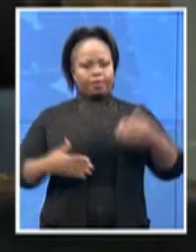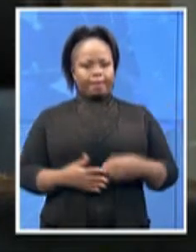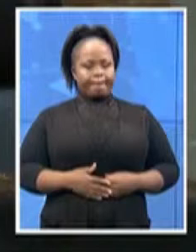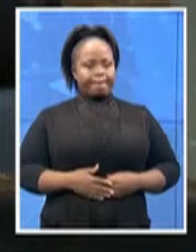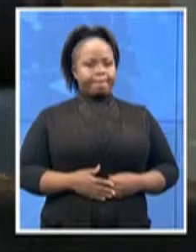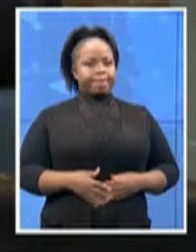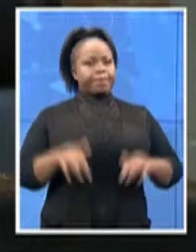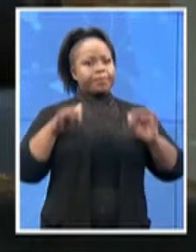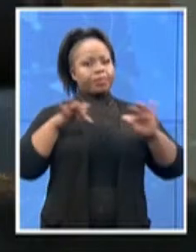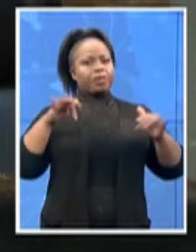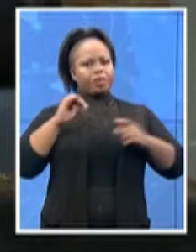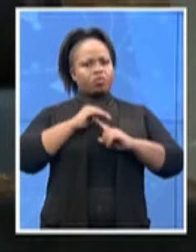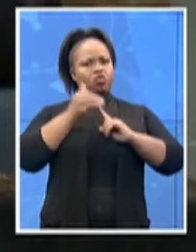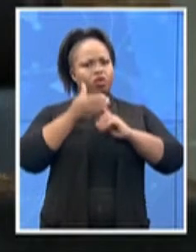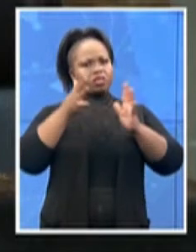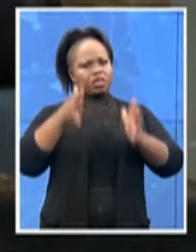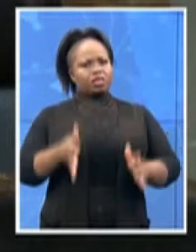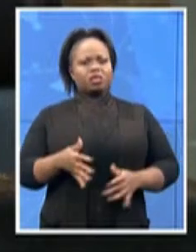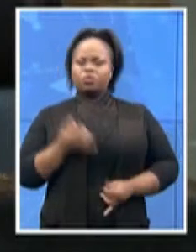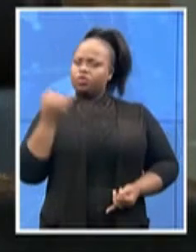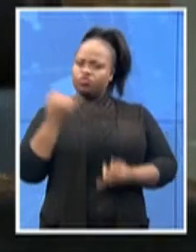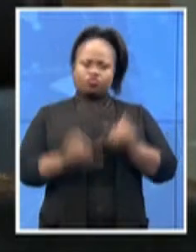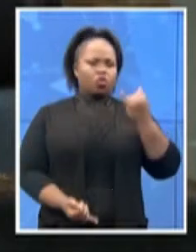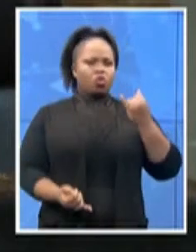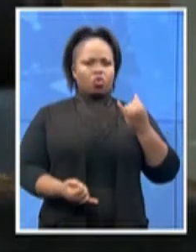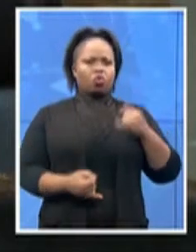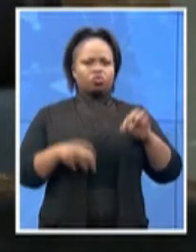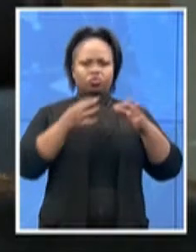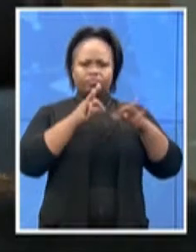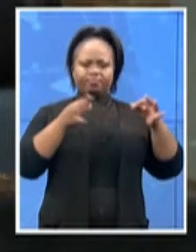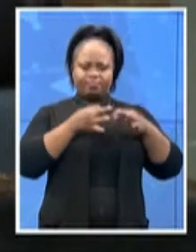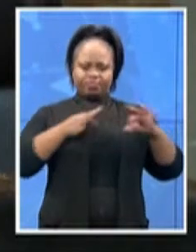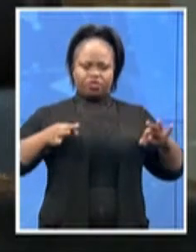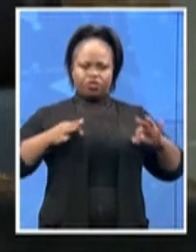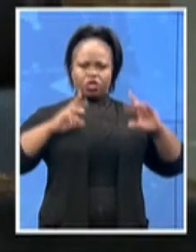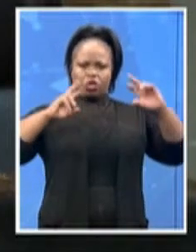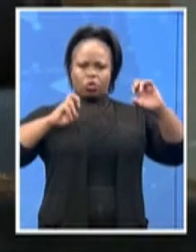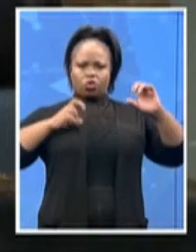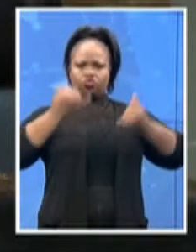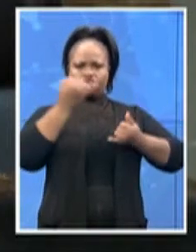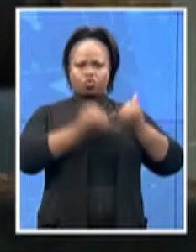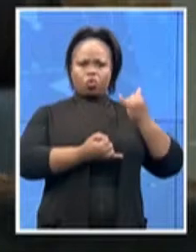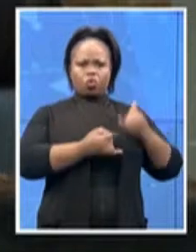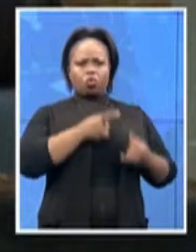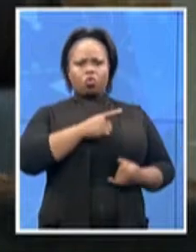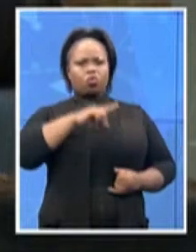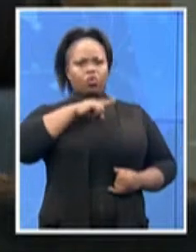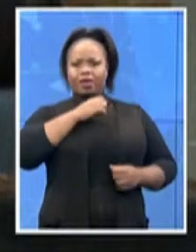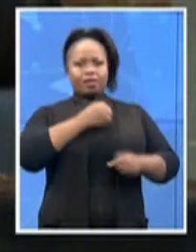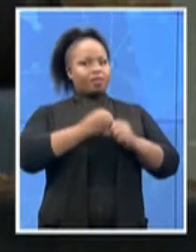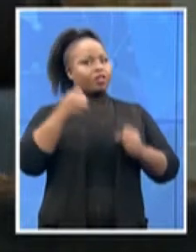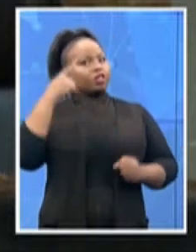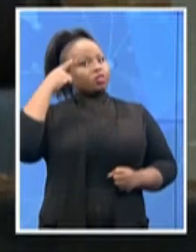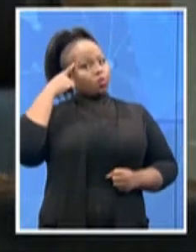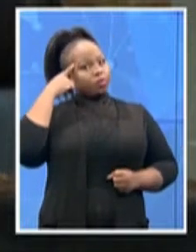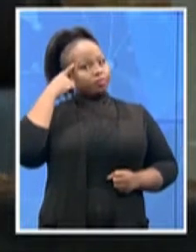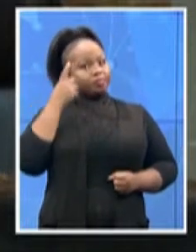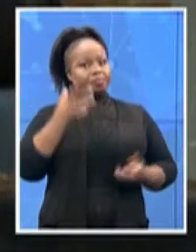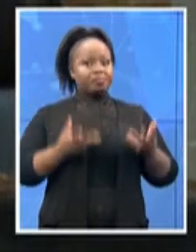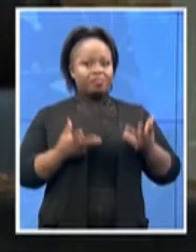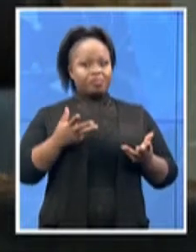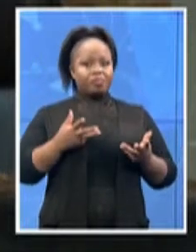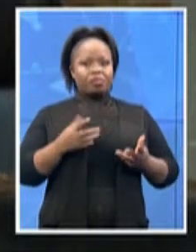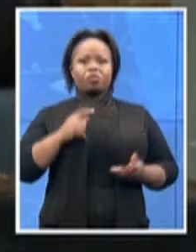code. She could not have conceivably thought that willfully could mean